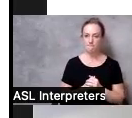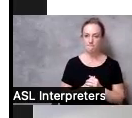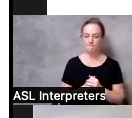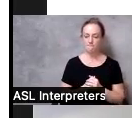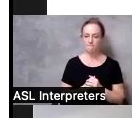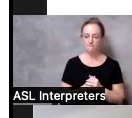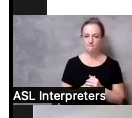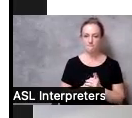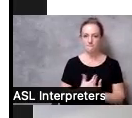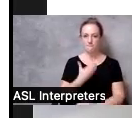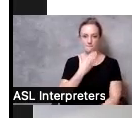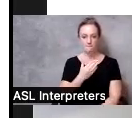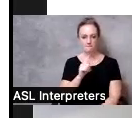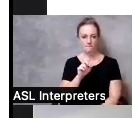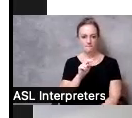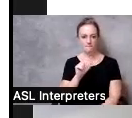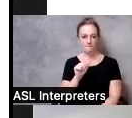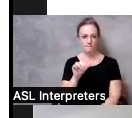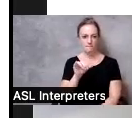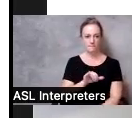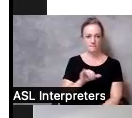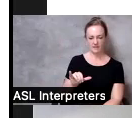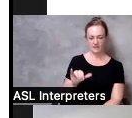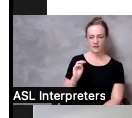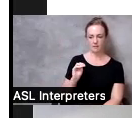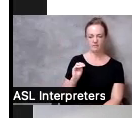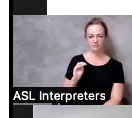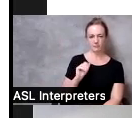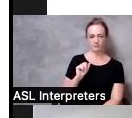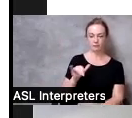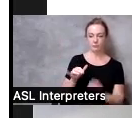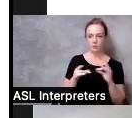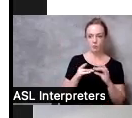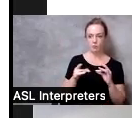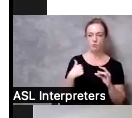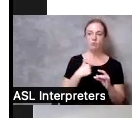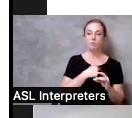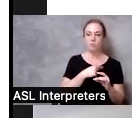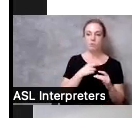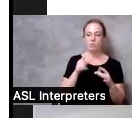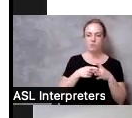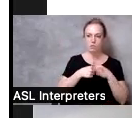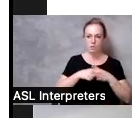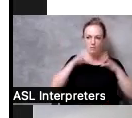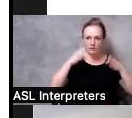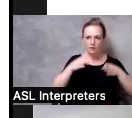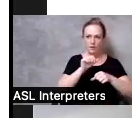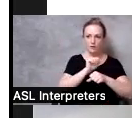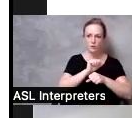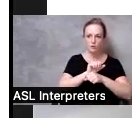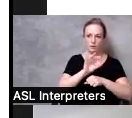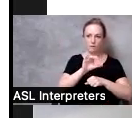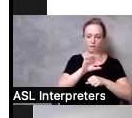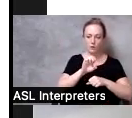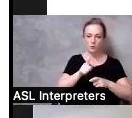Thanks, Tina. So similar to we did, we began focusing on workforce recruitment